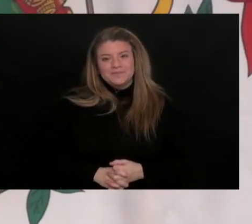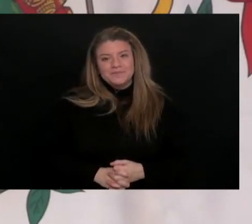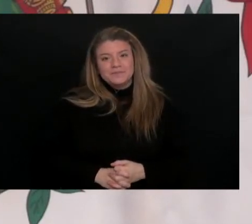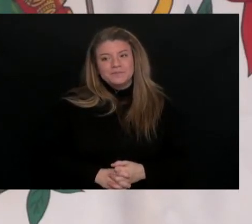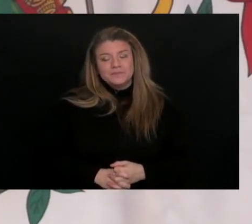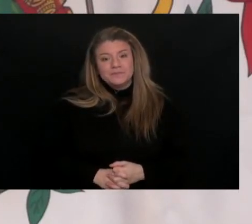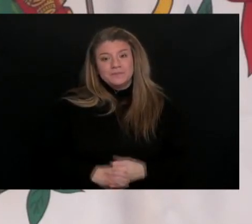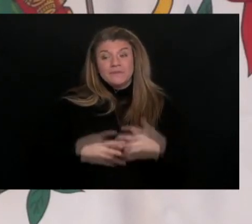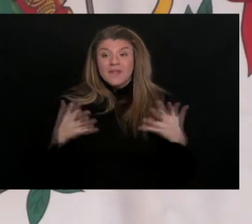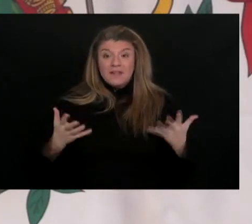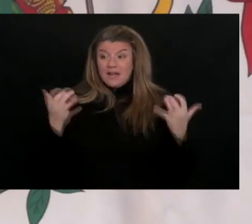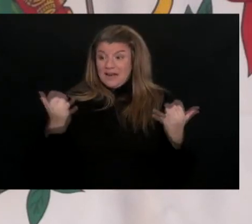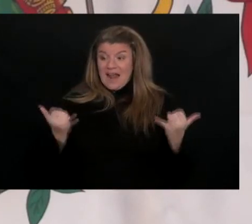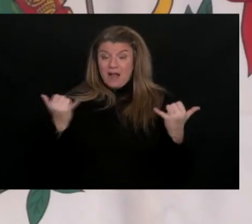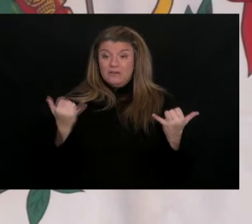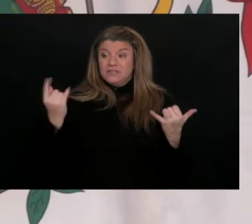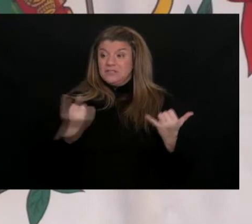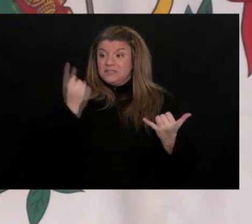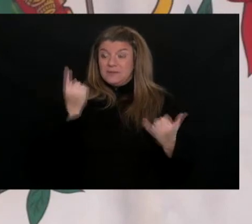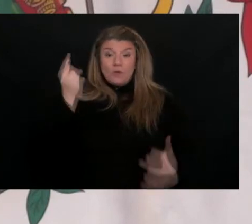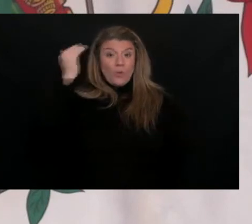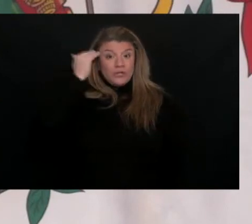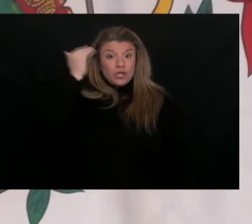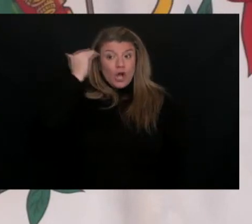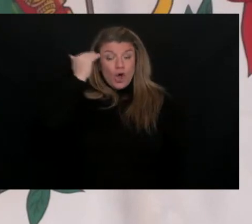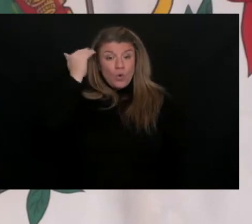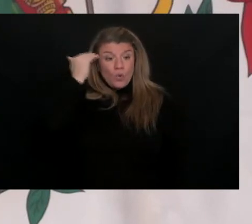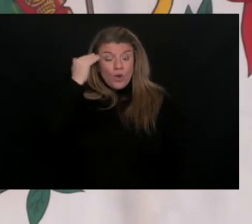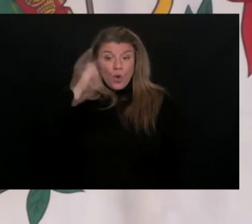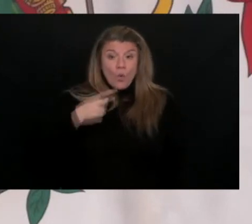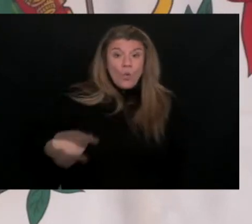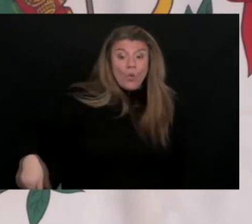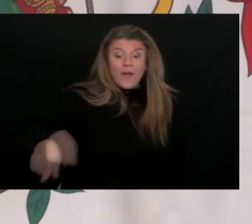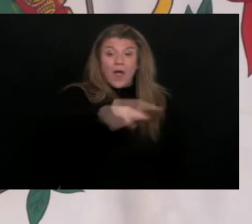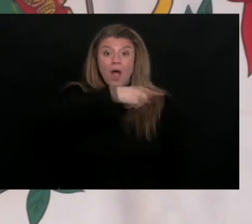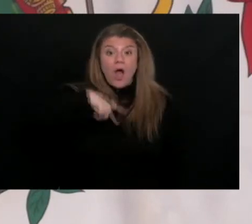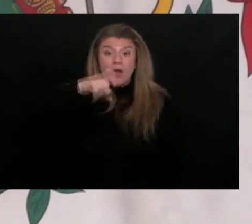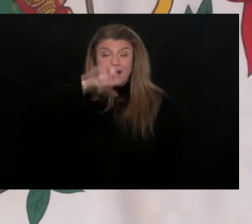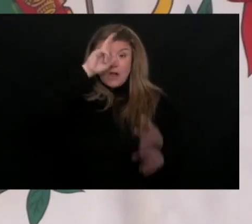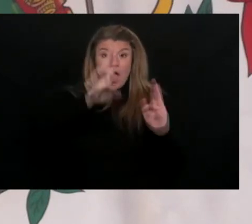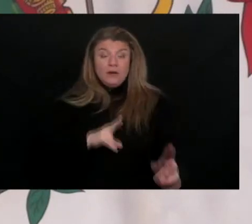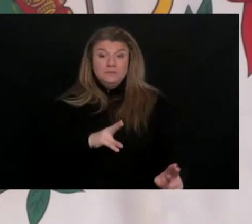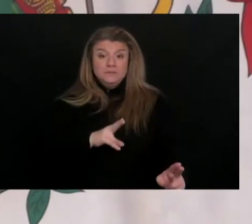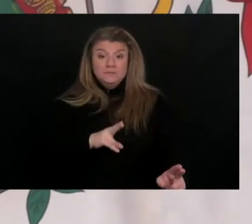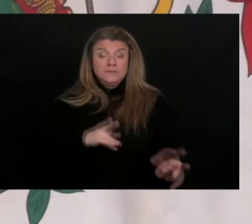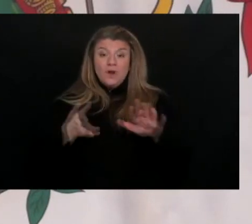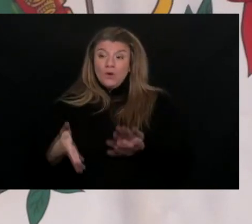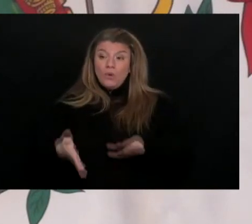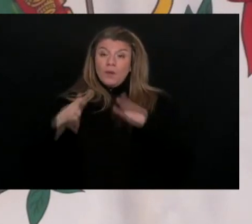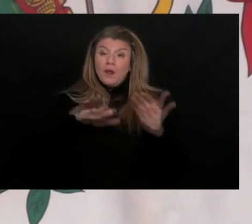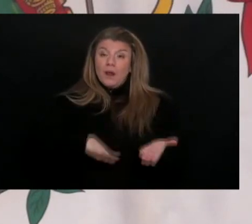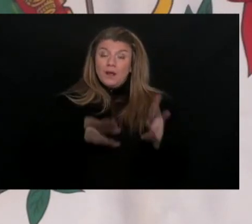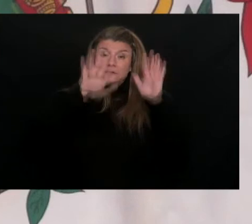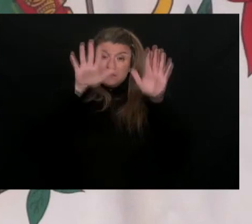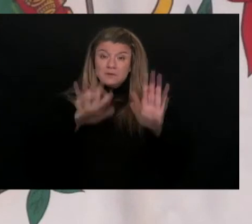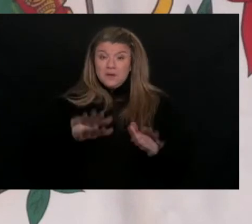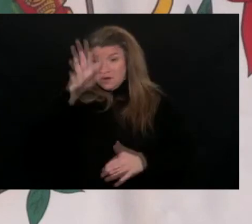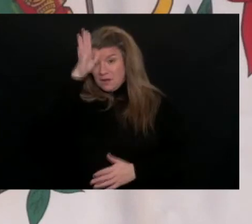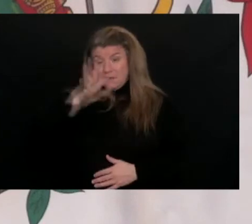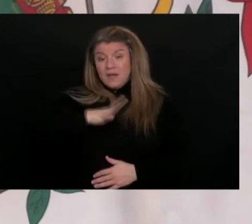we should all know, and we should all give honor. We lost an incredible man in Senator Bob